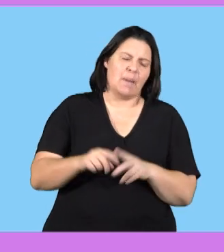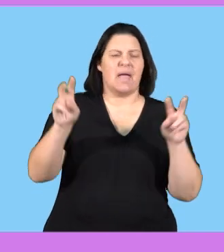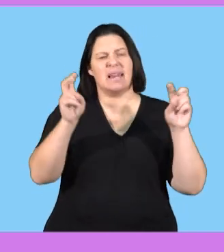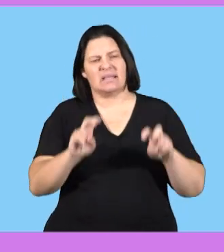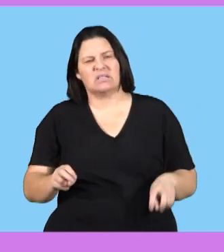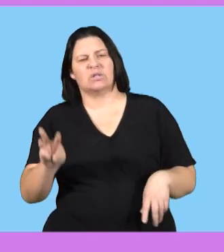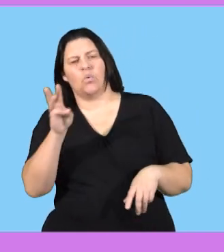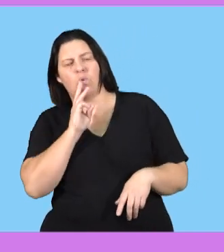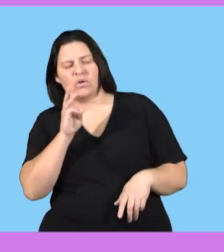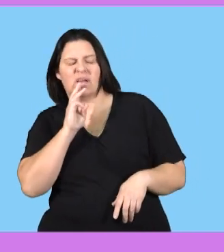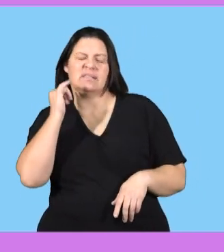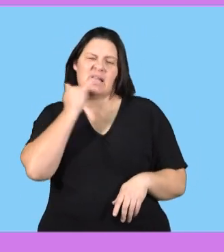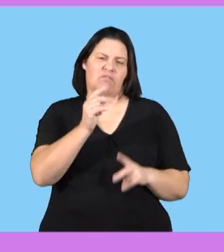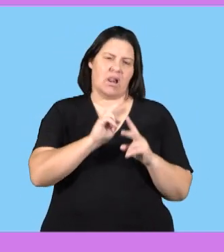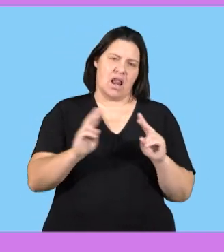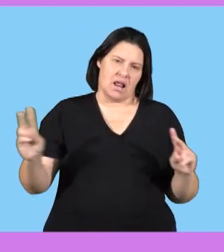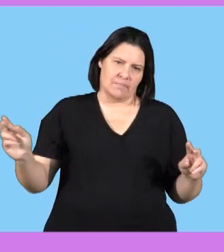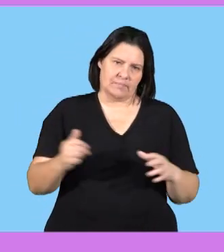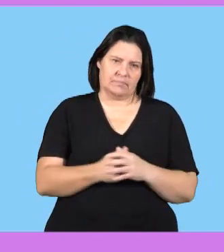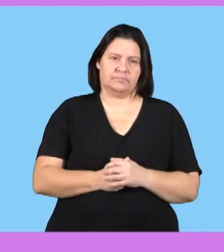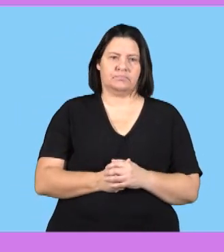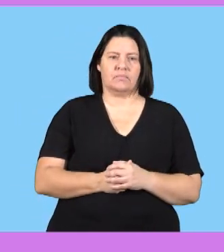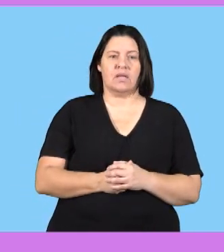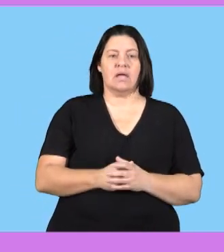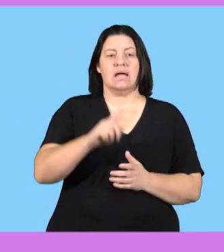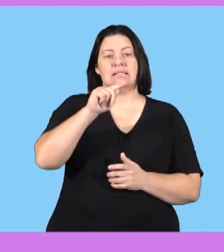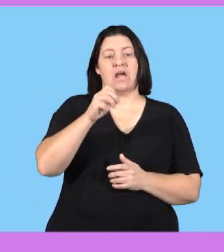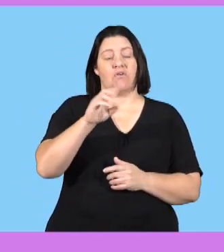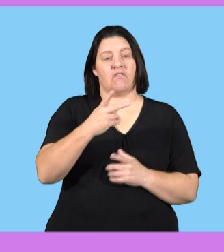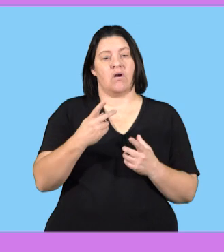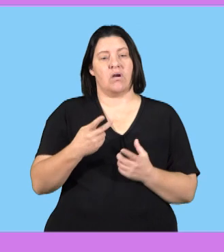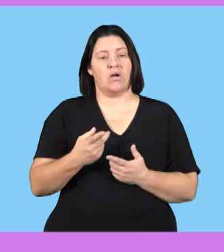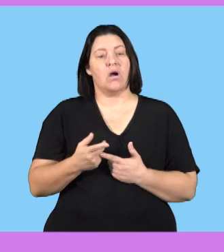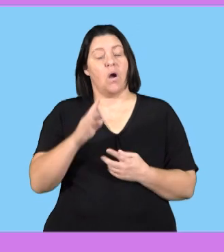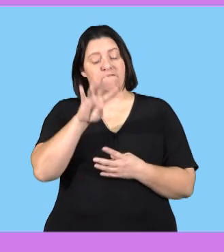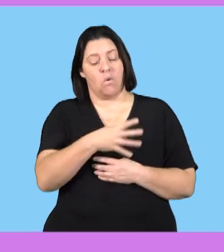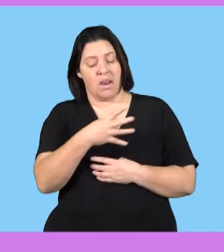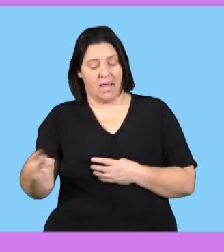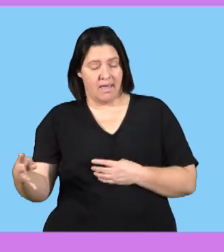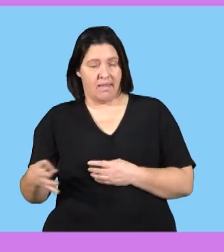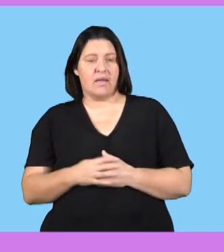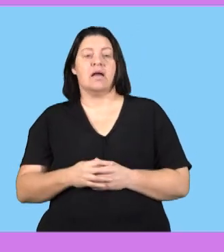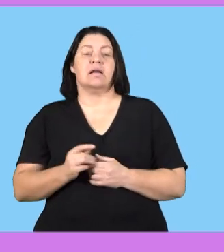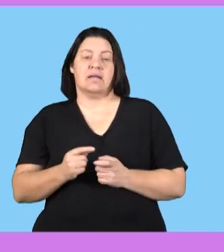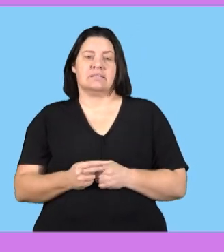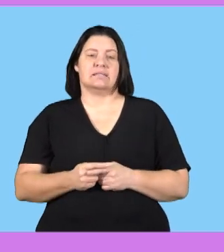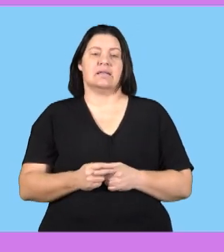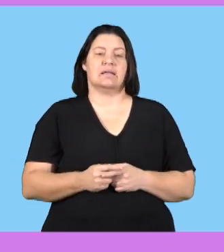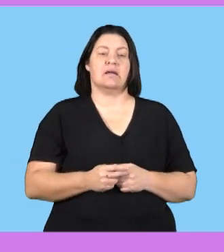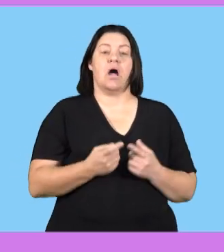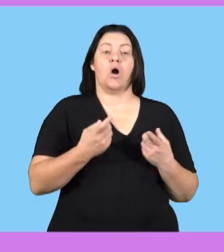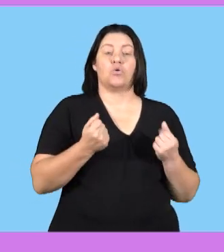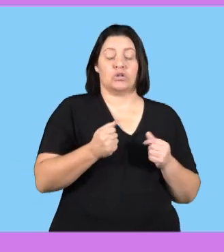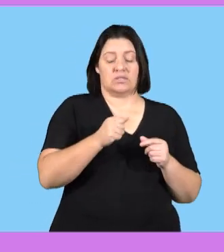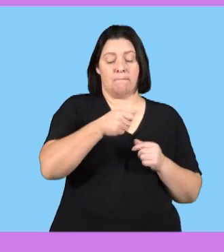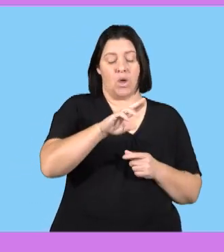electricity, water, telephone bills, and so on. Also, what is the formula we can use to calculate tariff. So to